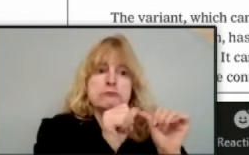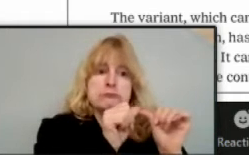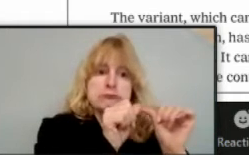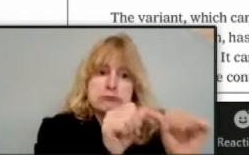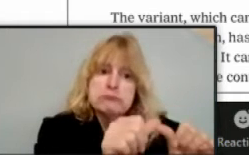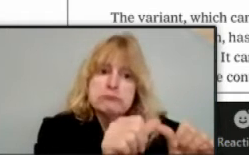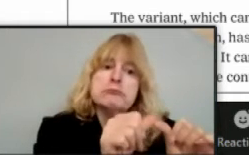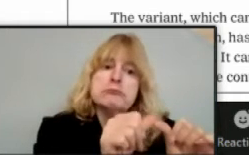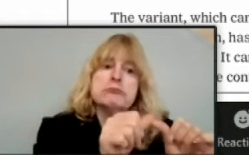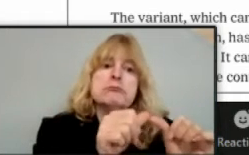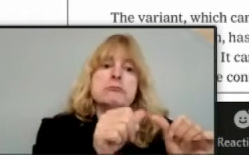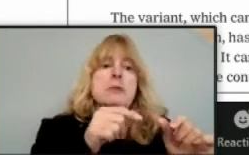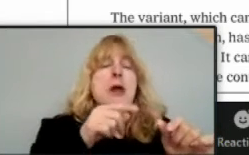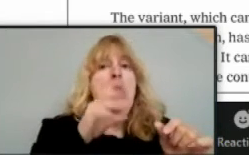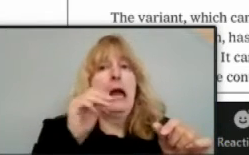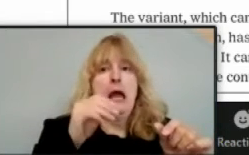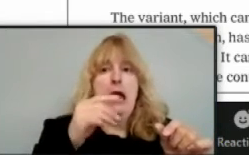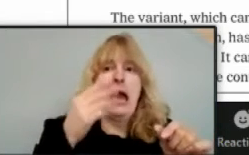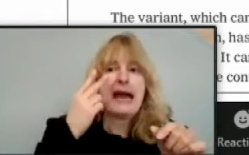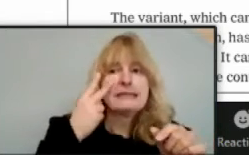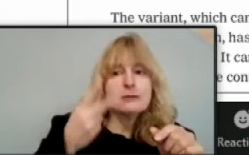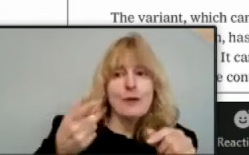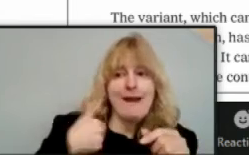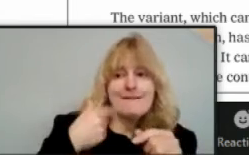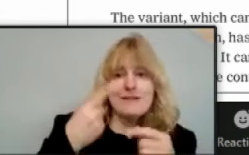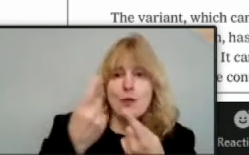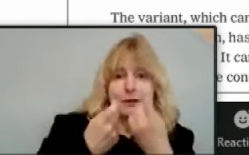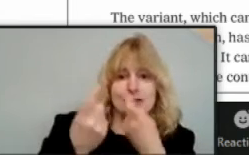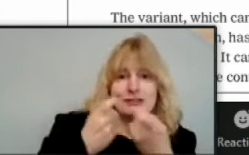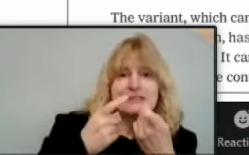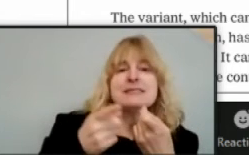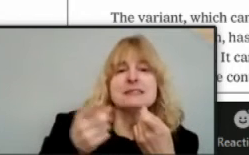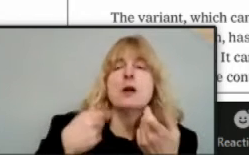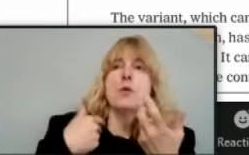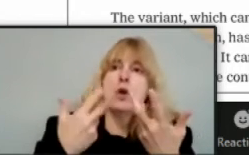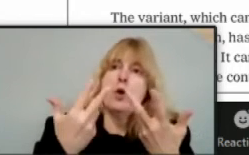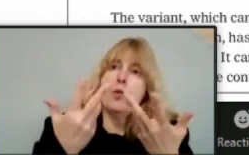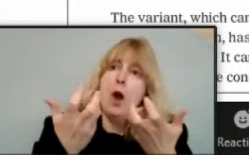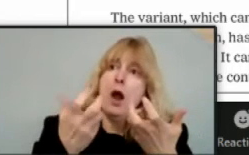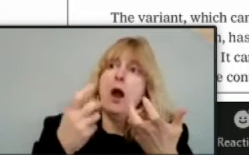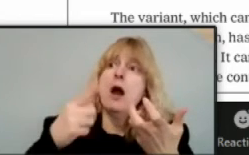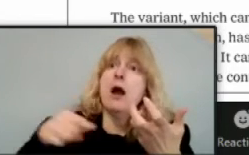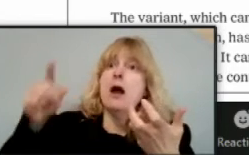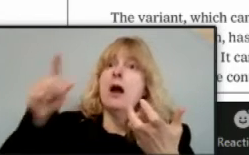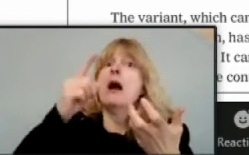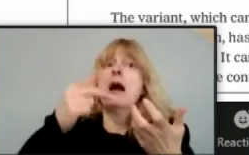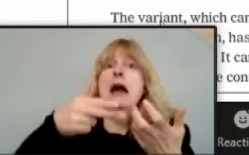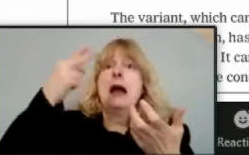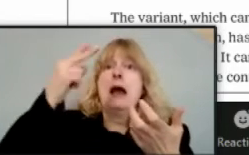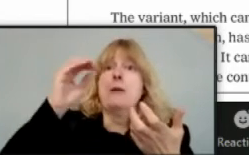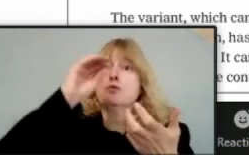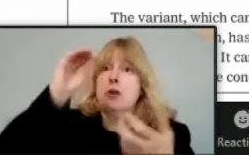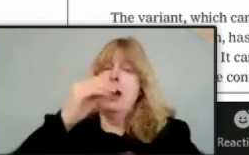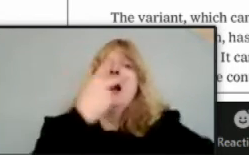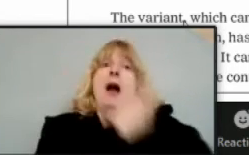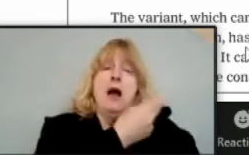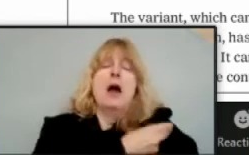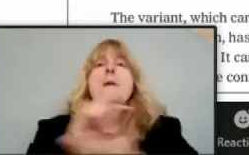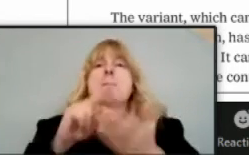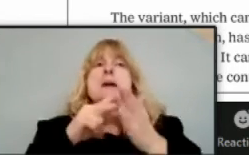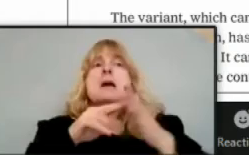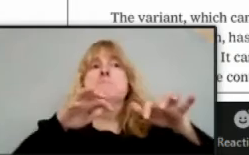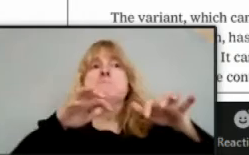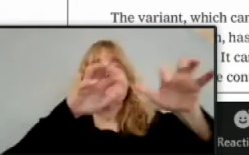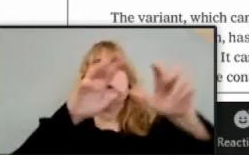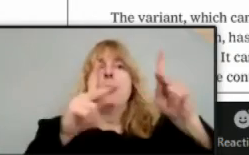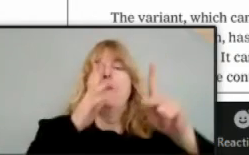added to the chat. And then we're trying to get to the high uptake such that there is herd immunity. Right now, you may know